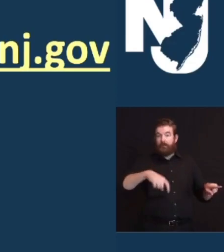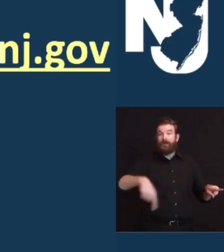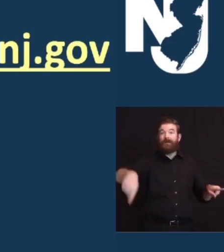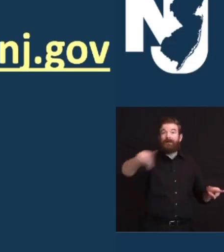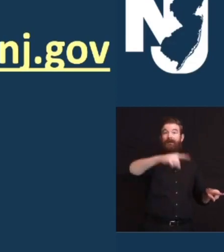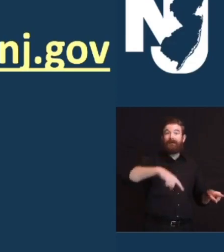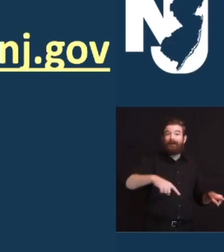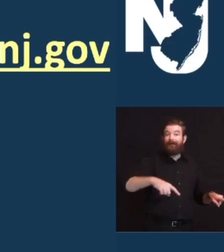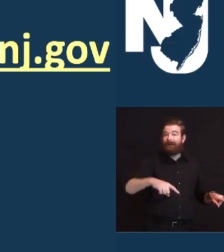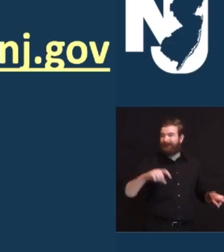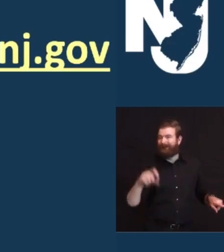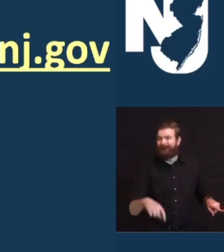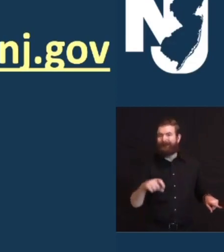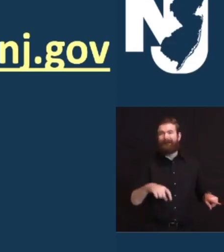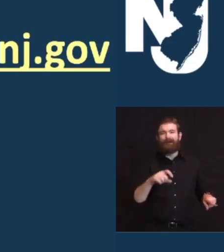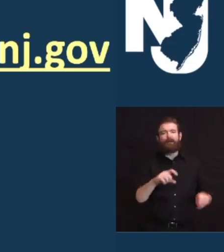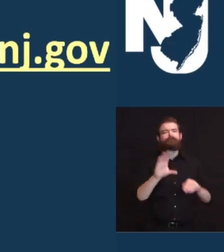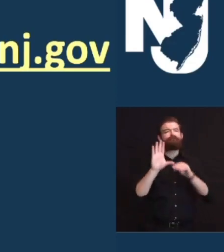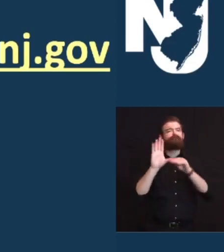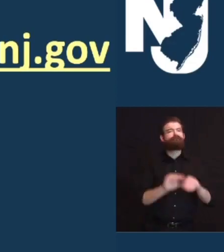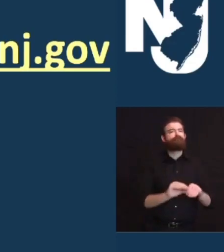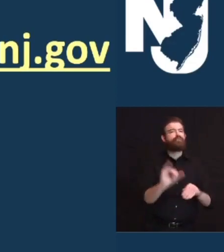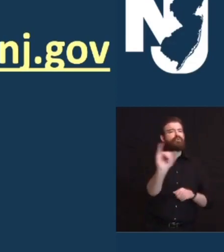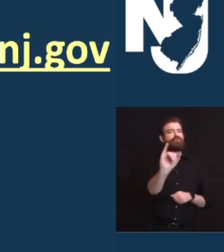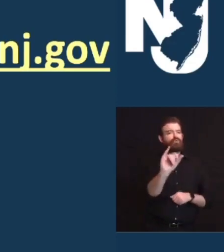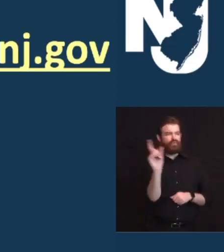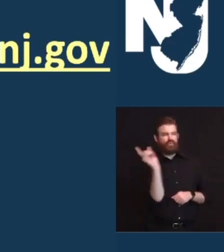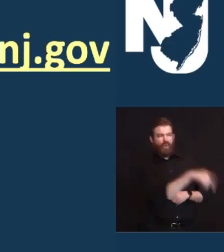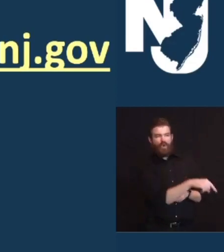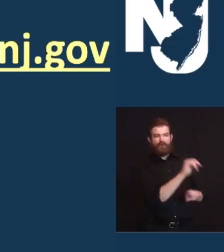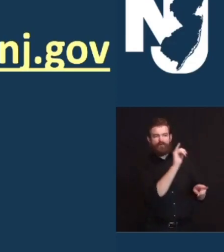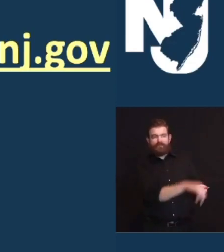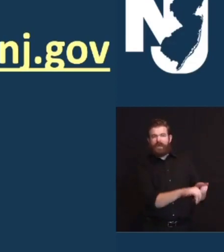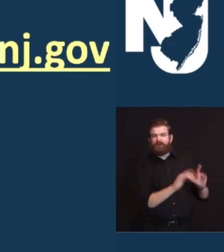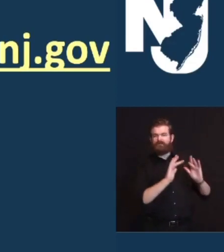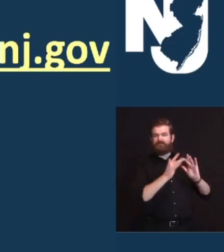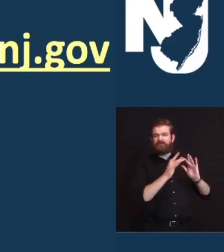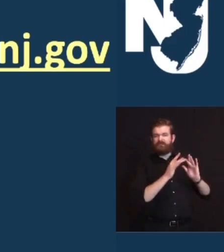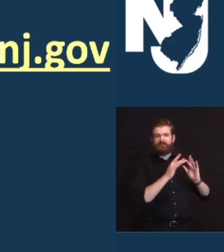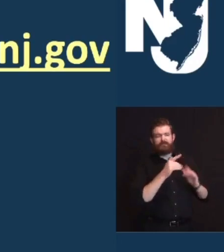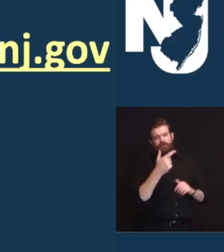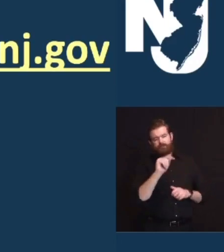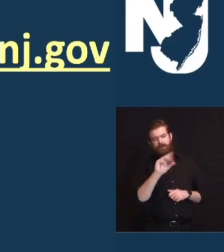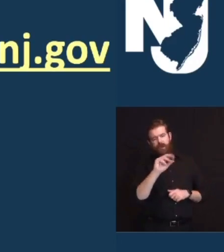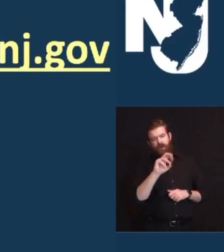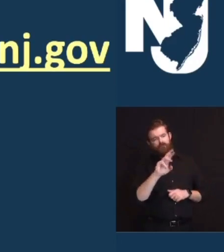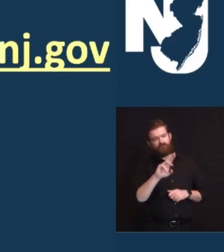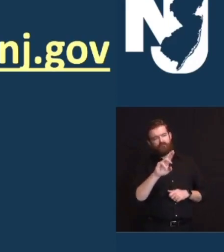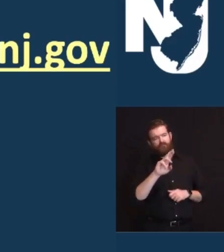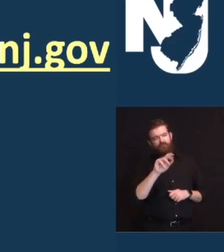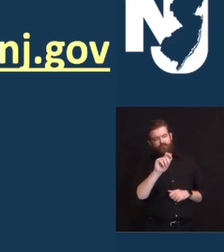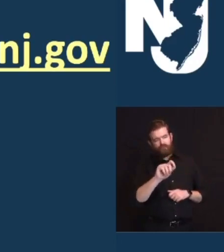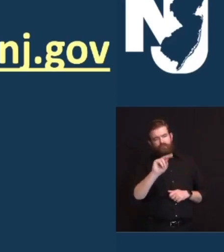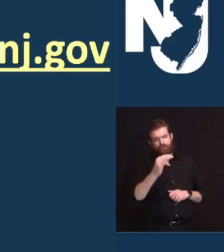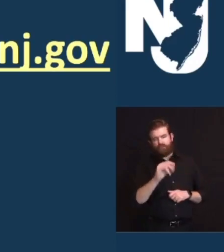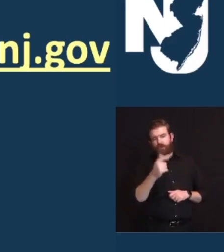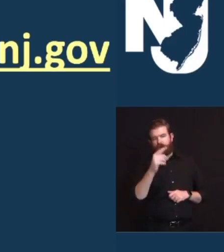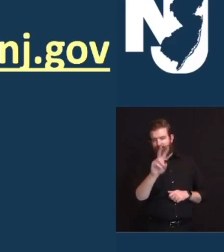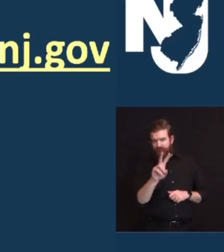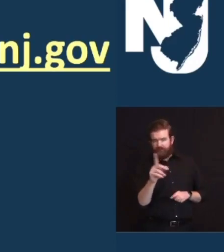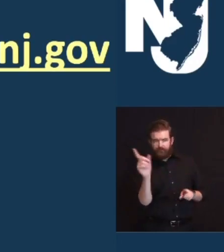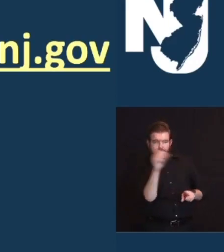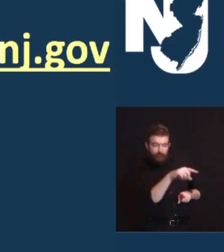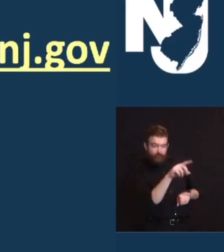options available at that website, getcovered.nj.gov, today, so you could pick out a plan well in